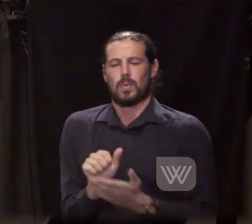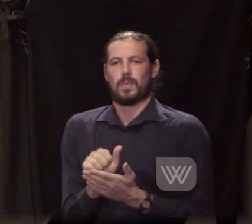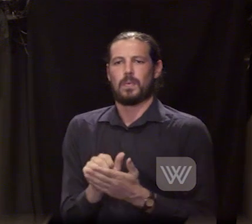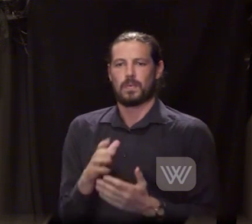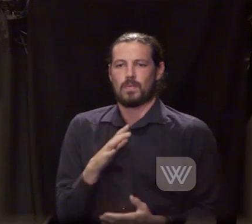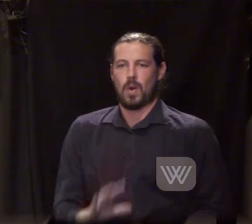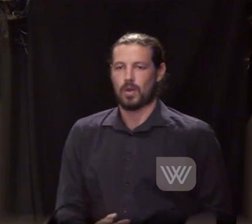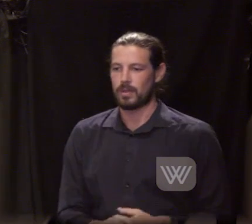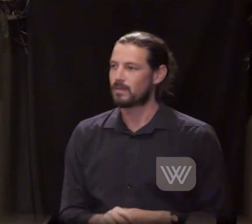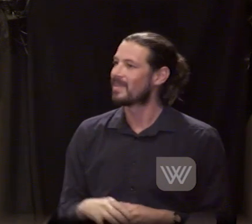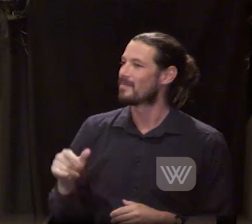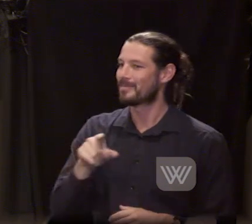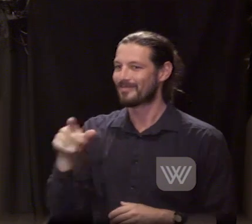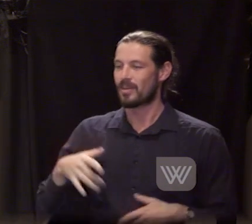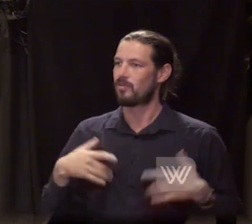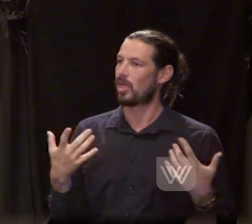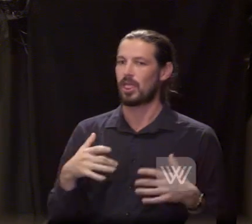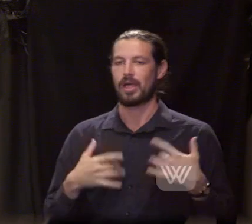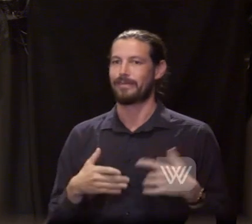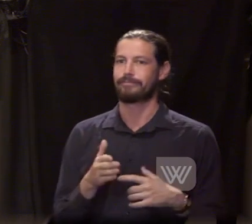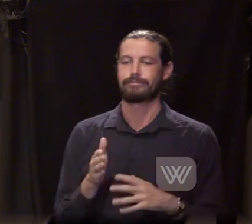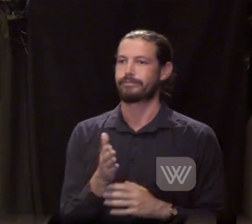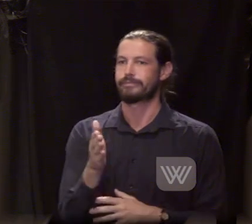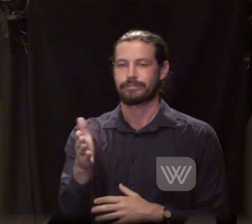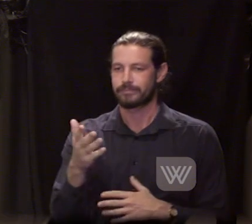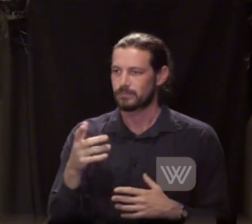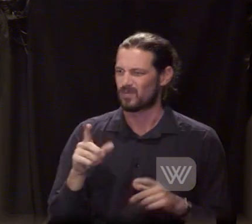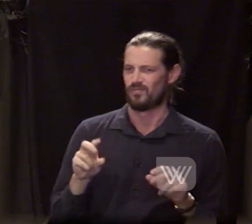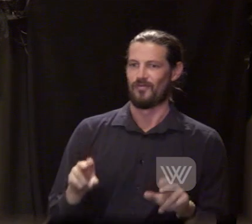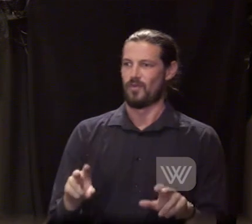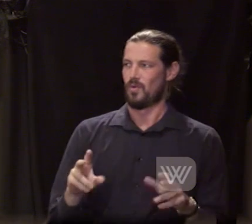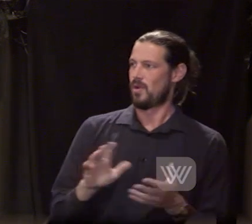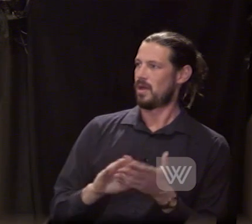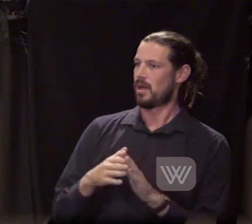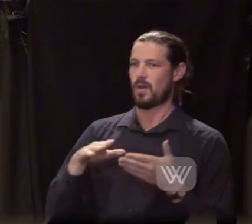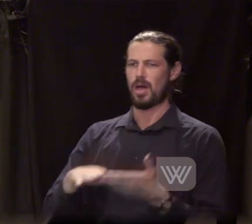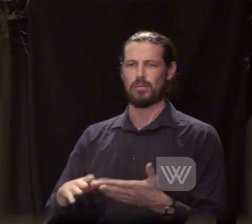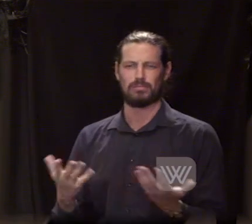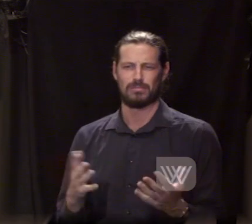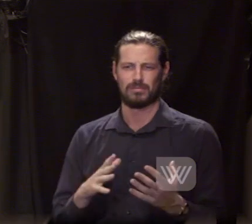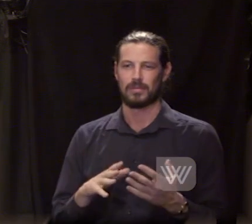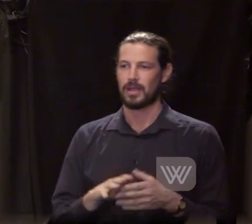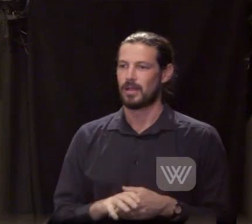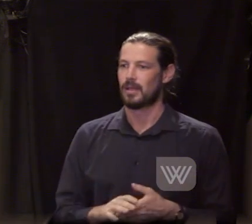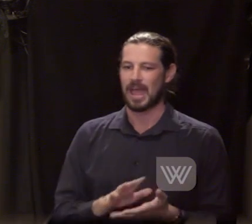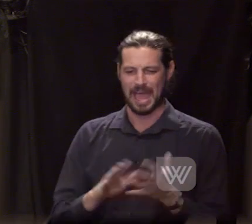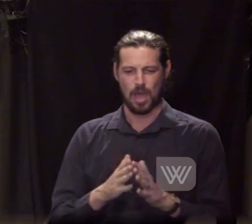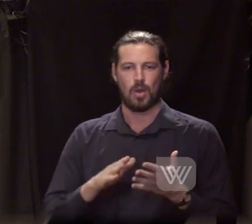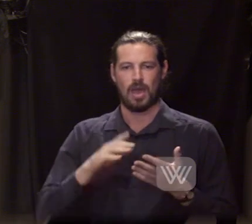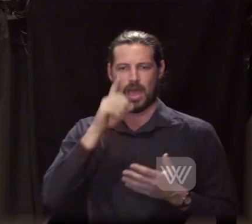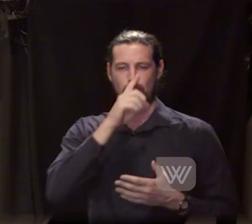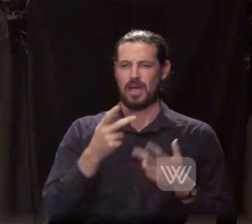probably struggle with the feeling of not knowing what we're doing with our lives or what we are contributing to necessarily society, but also humanity as a